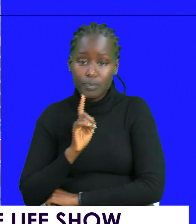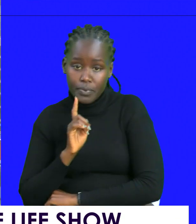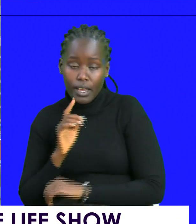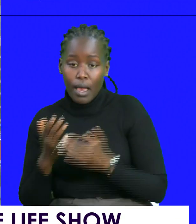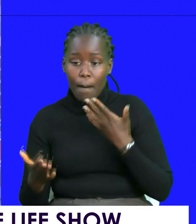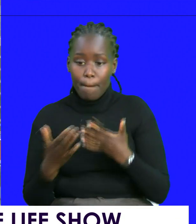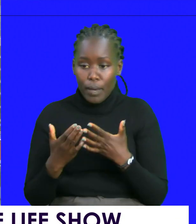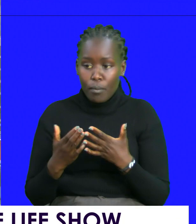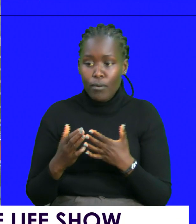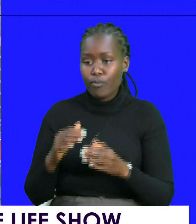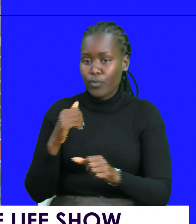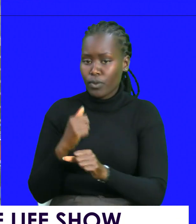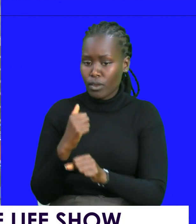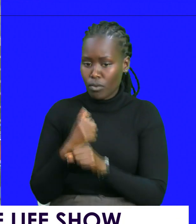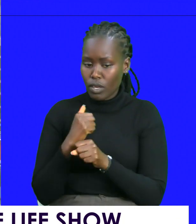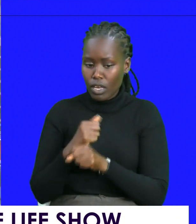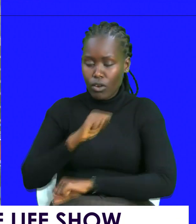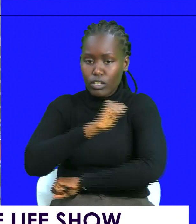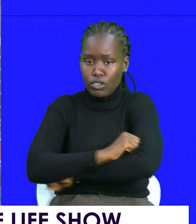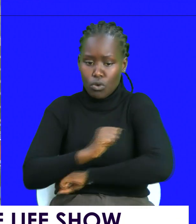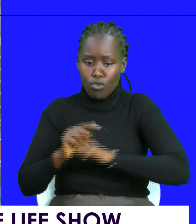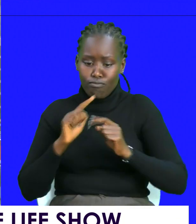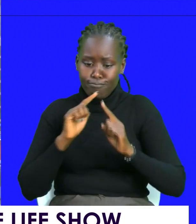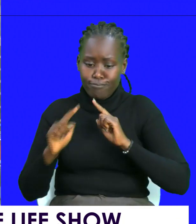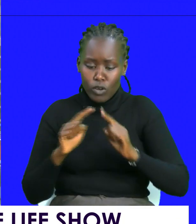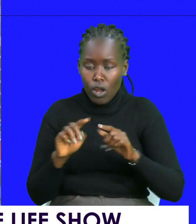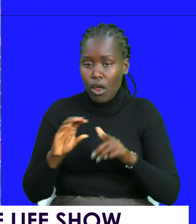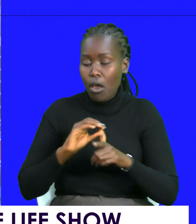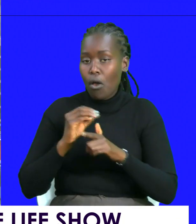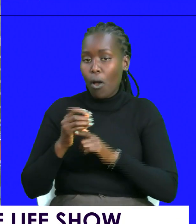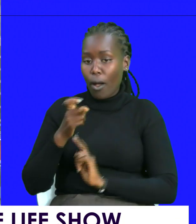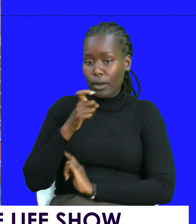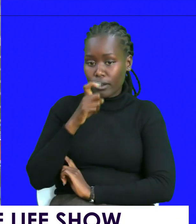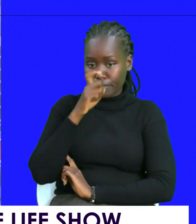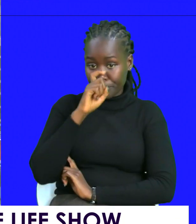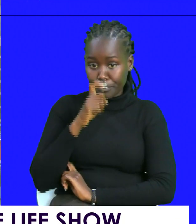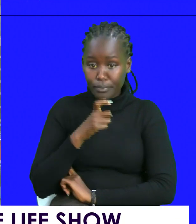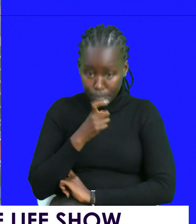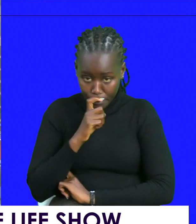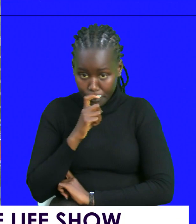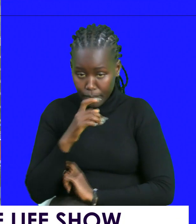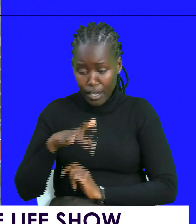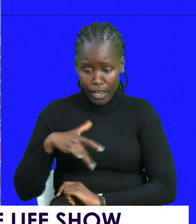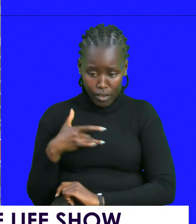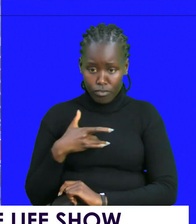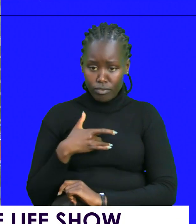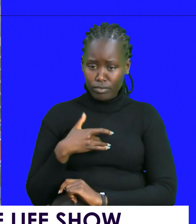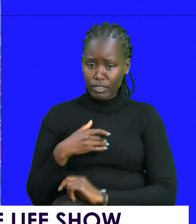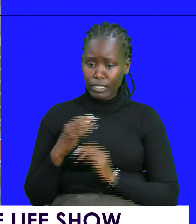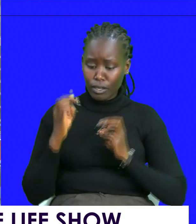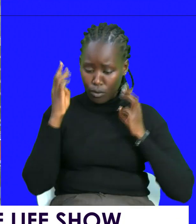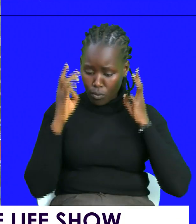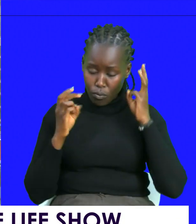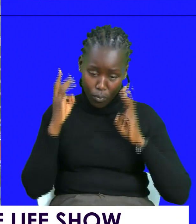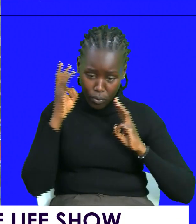in the school of quarrels. You may be operating in the school of jealousy. You may be feeling inferior or